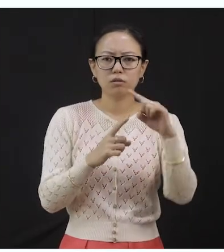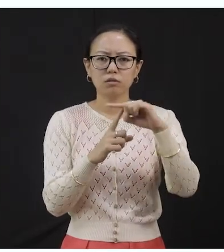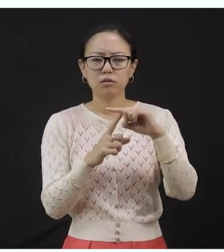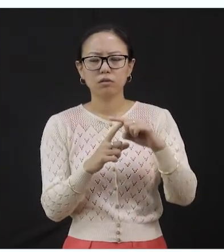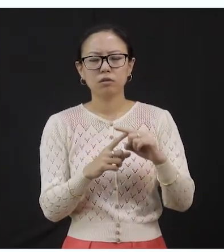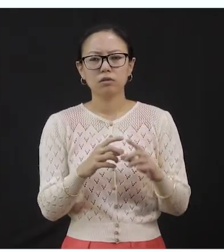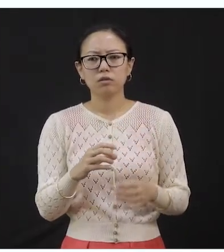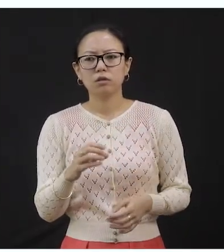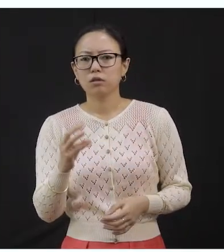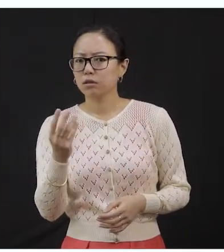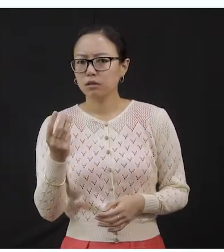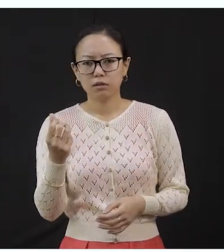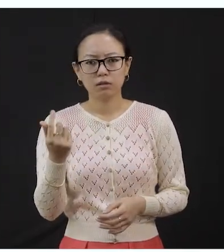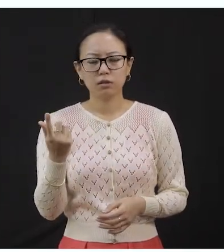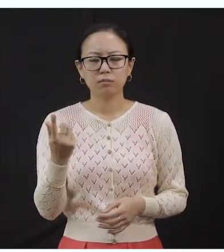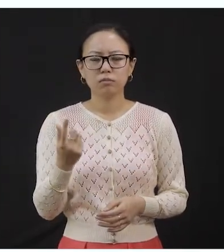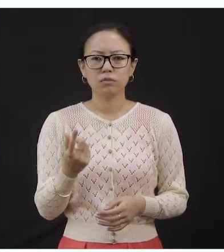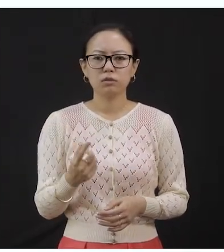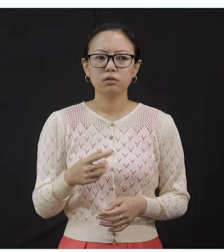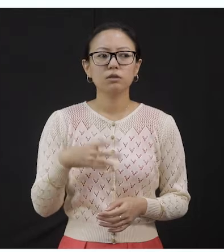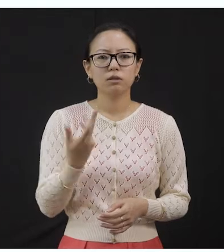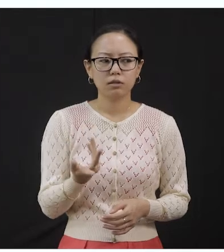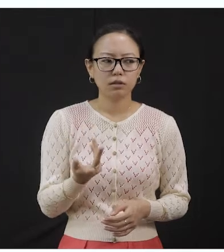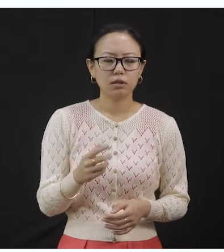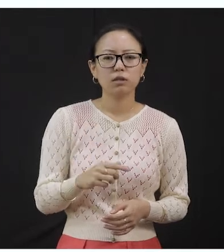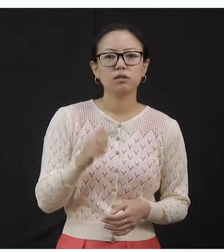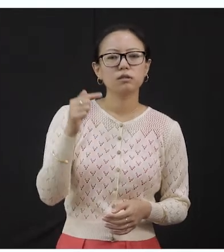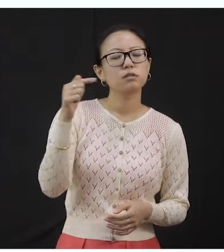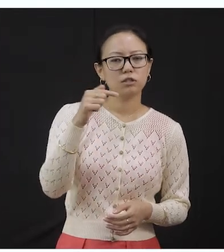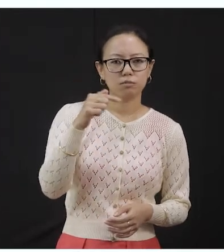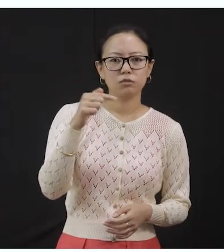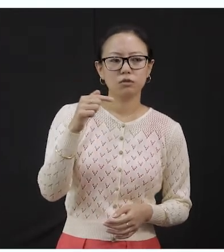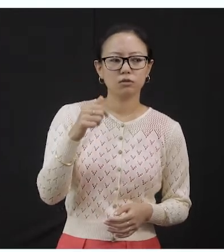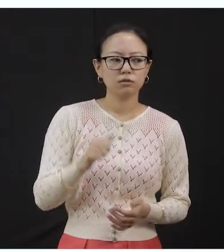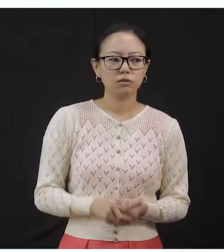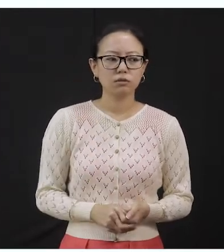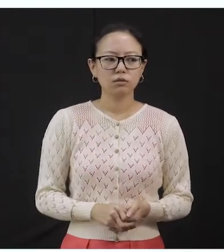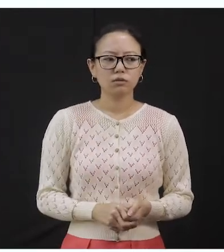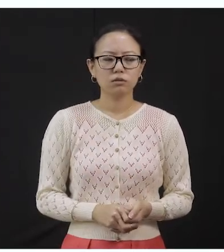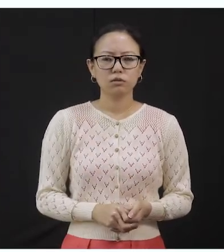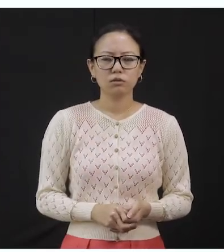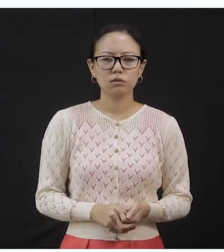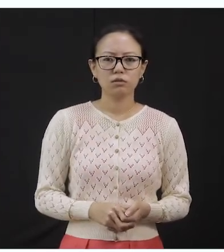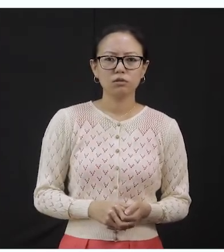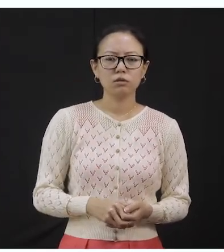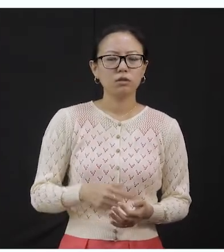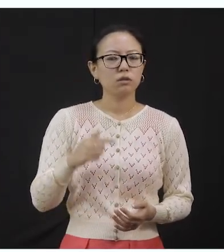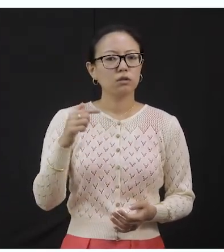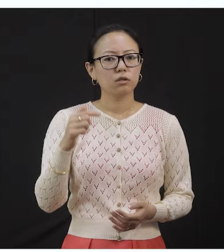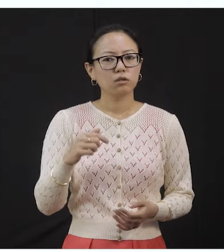away some part of any number, we subtract. Then subtraction is a process